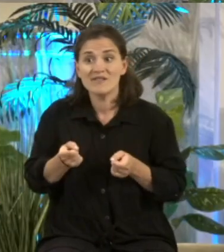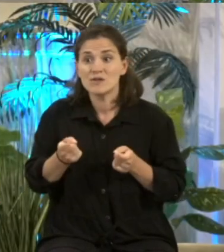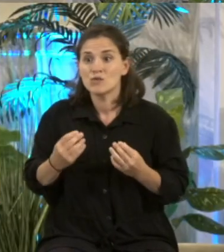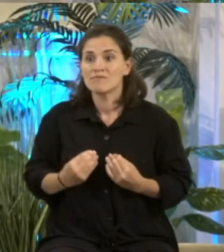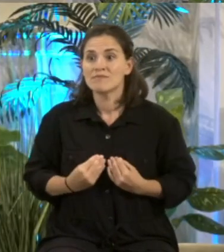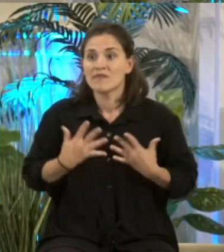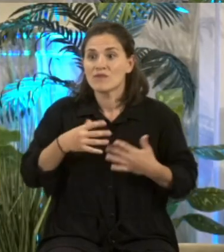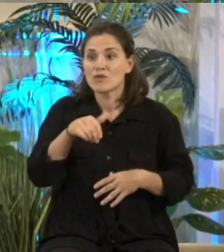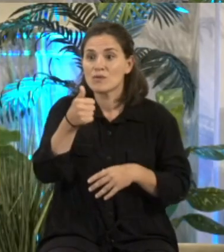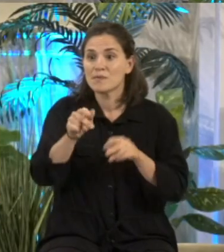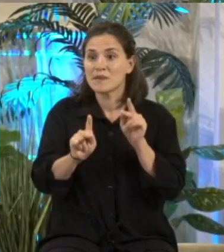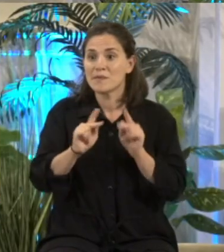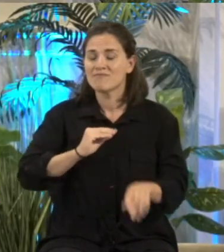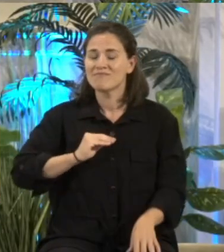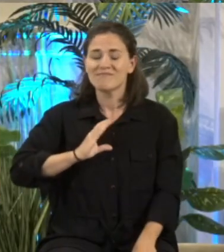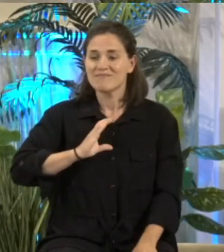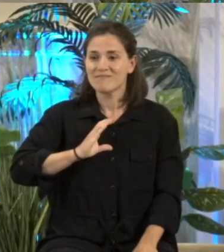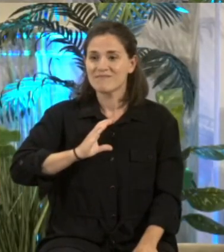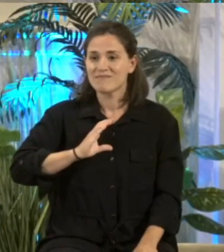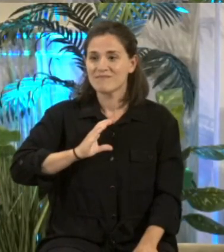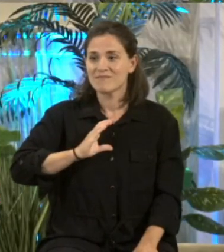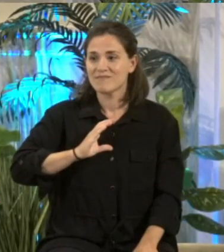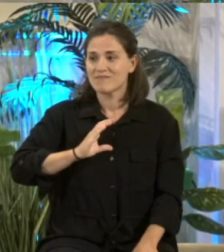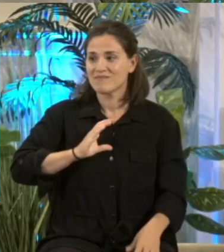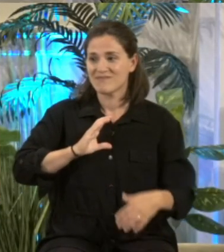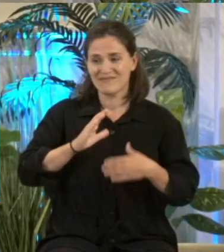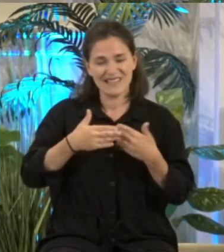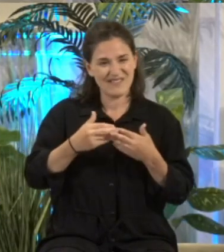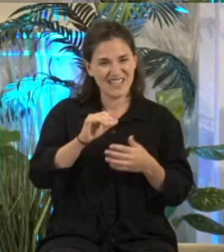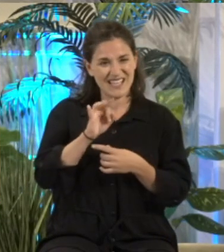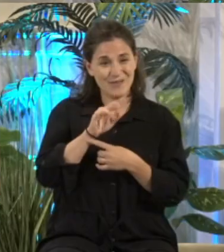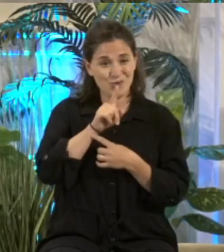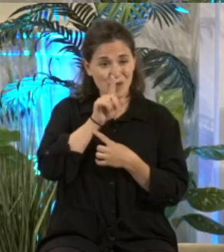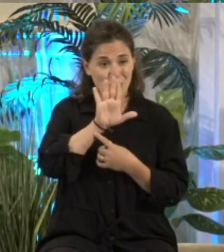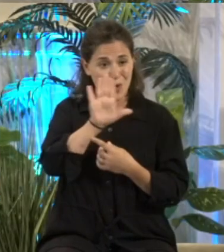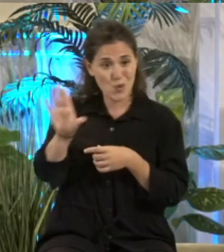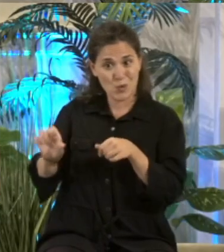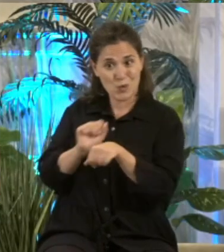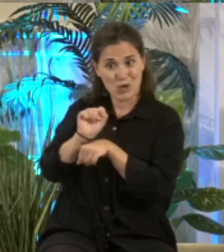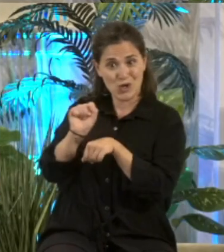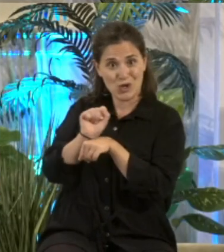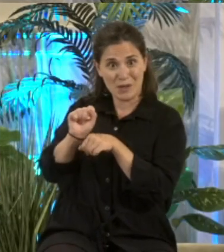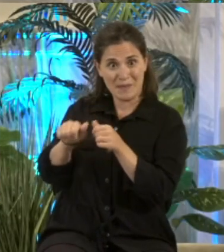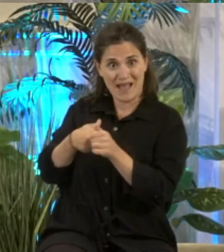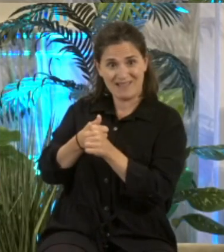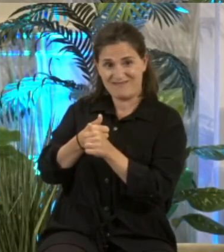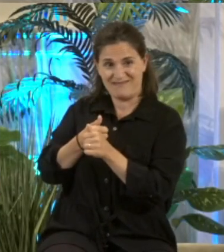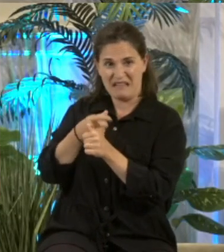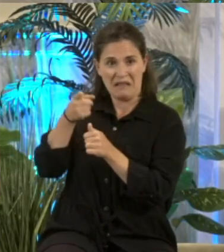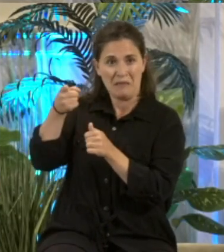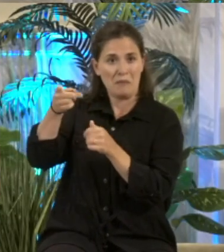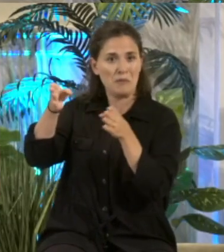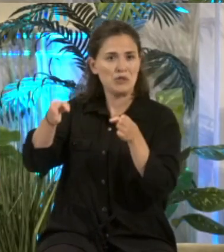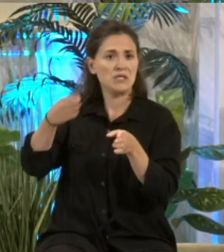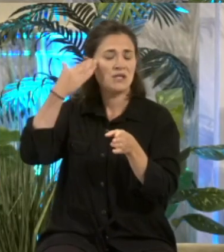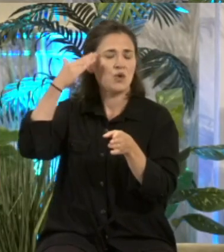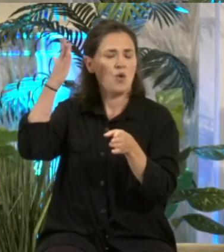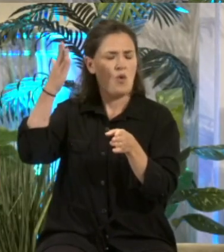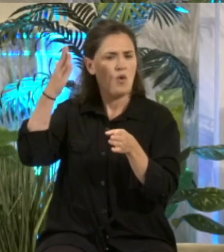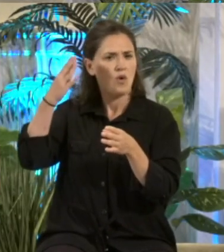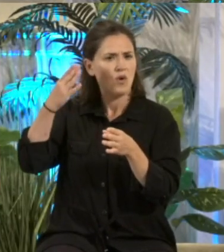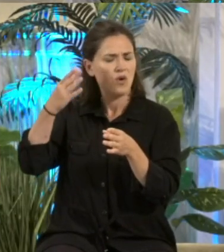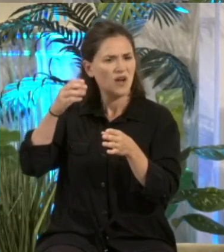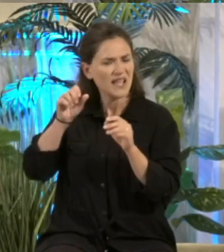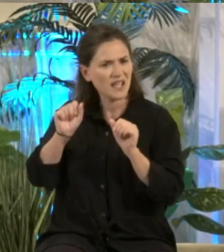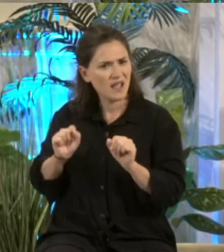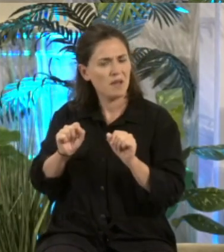up, even when they don't even know that it's possible yet to be touched by the